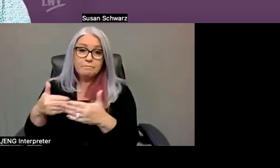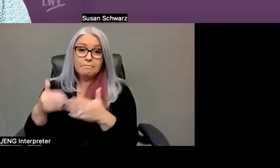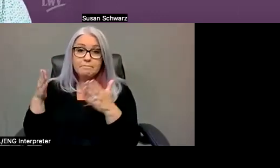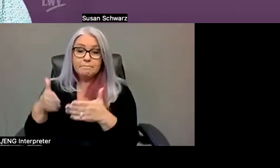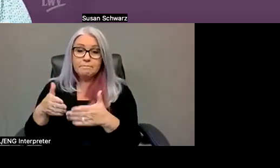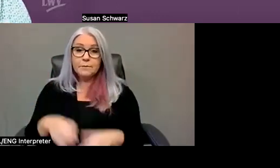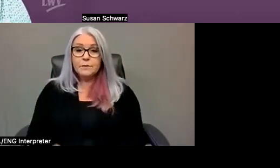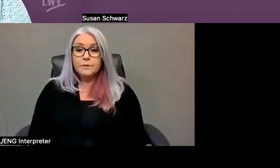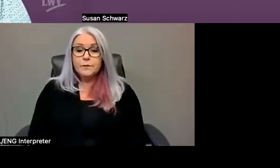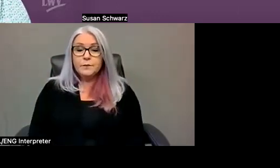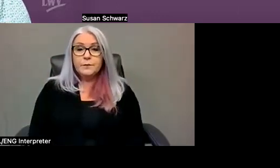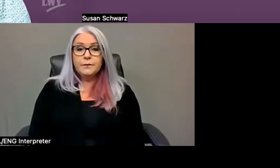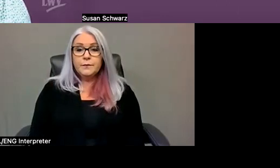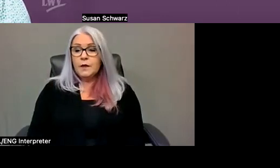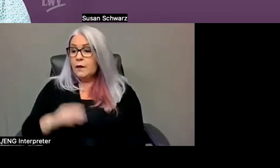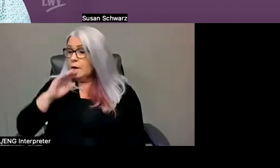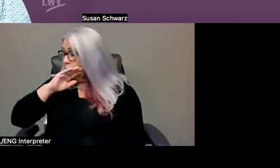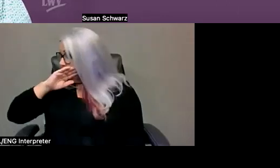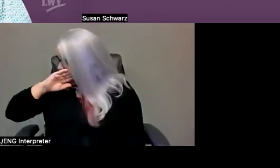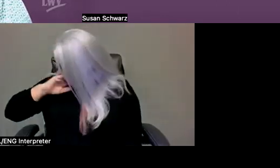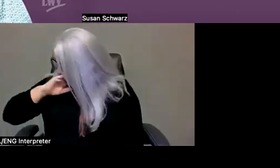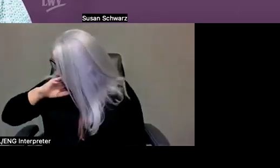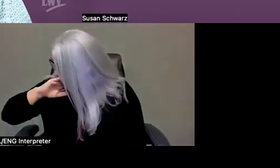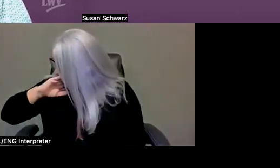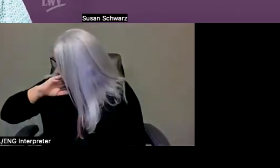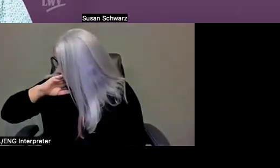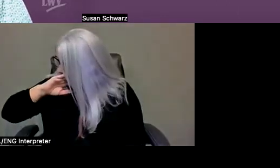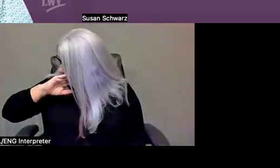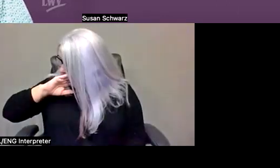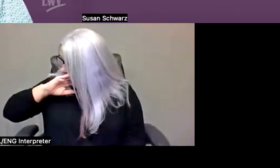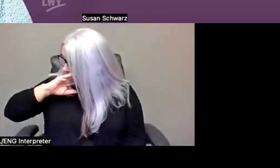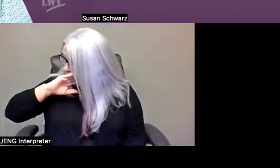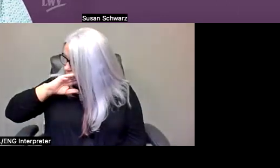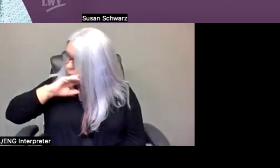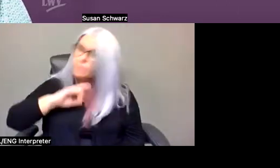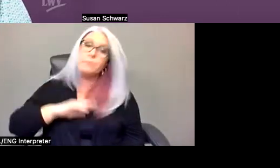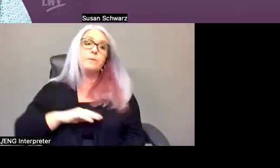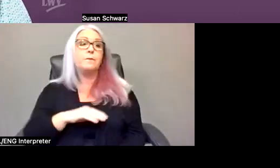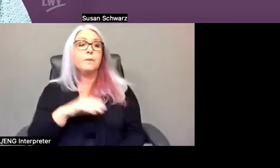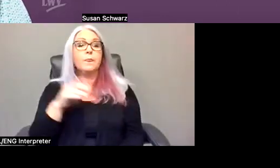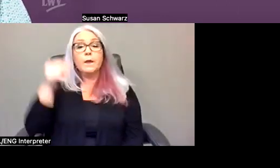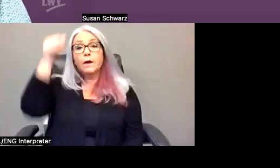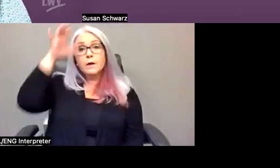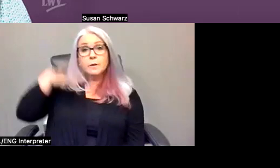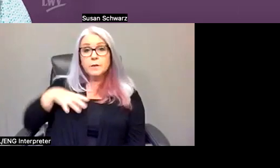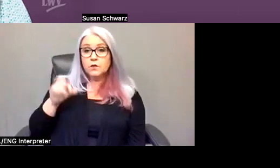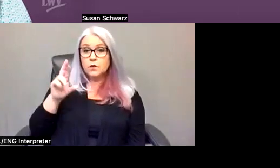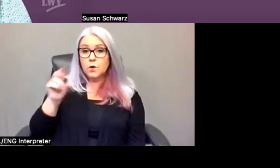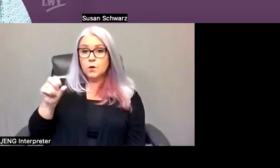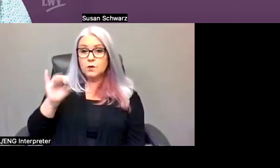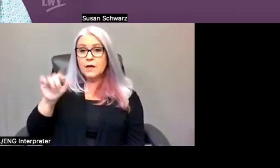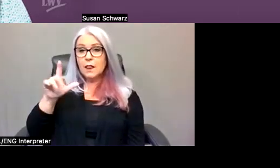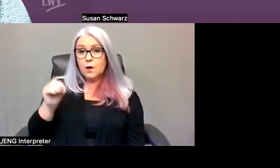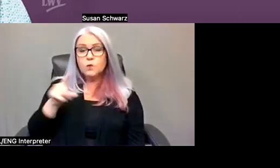Thank you. And question 6 will go first to you, Mr. Rossillo. Do you think it's important to promote diversity, equity,